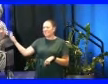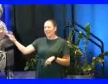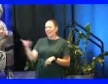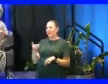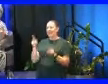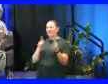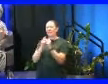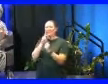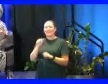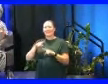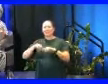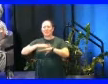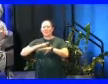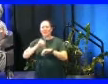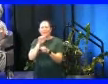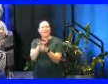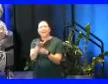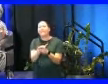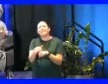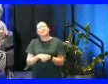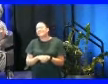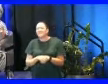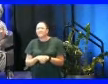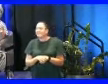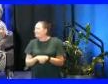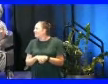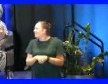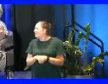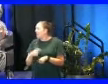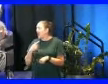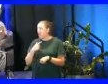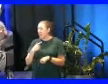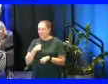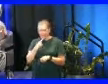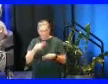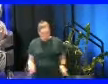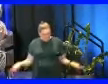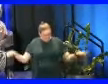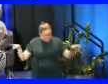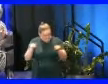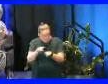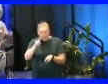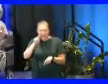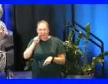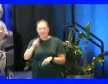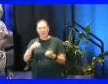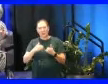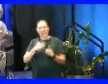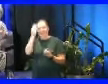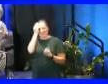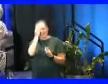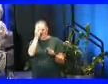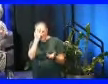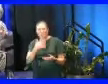disabilities. We need, or I'm going to argue, you all need to have this wealth of information and